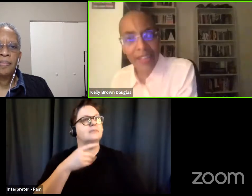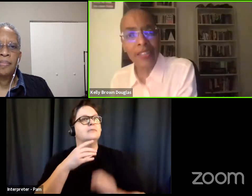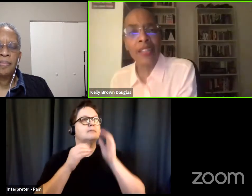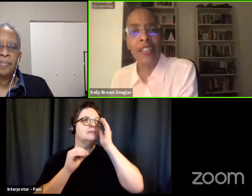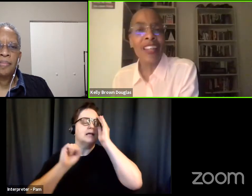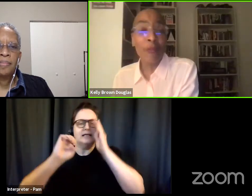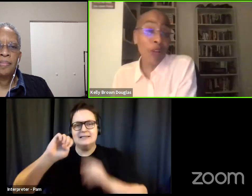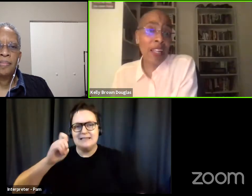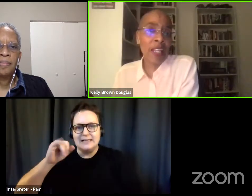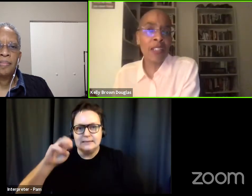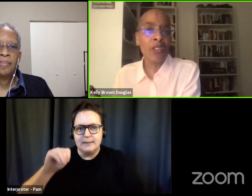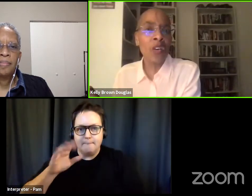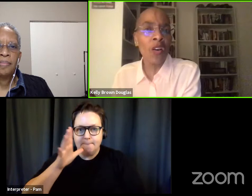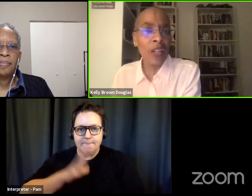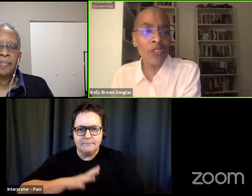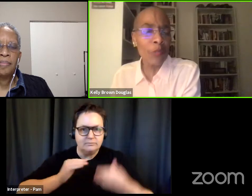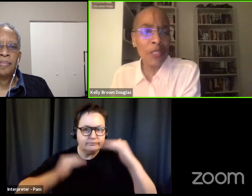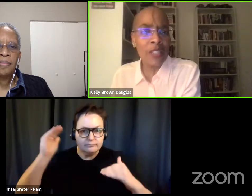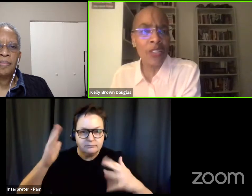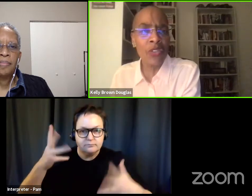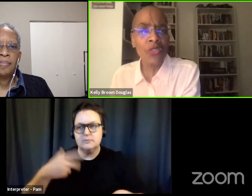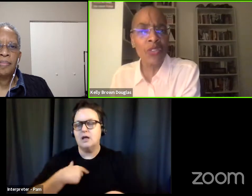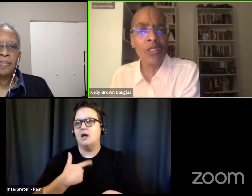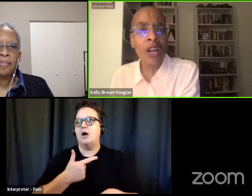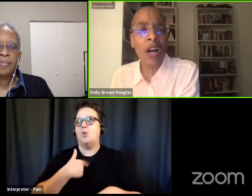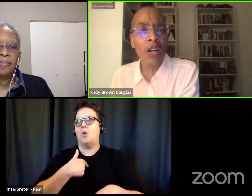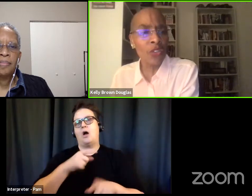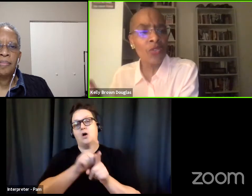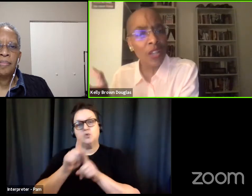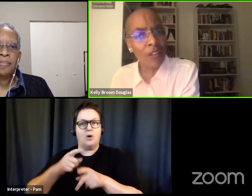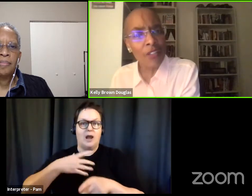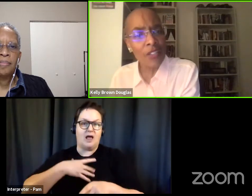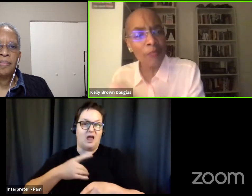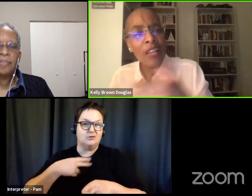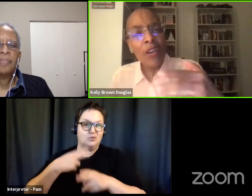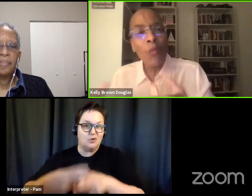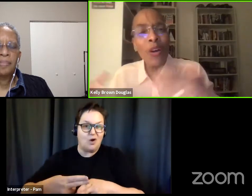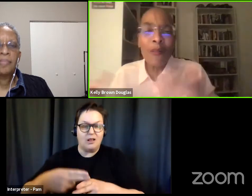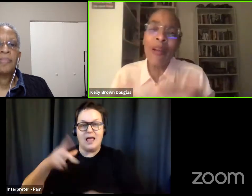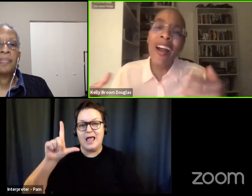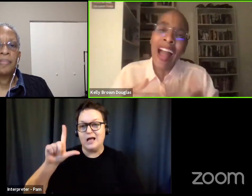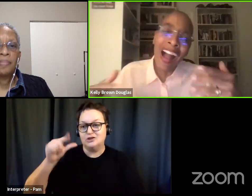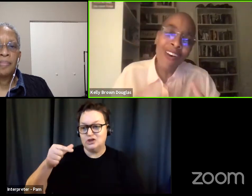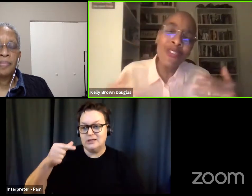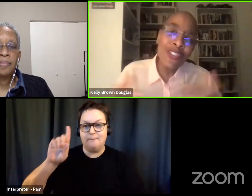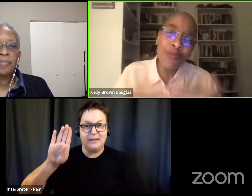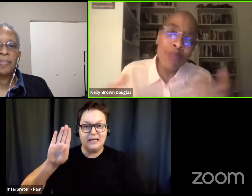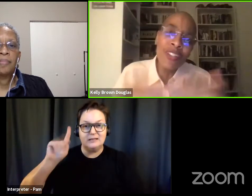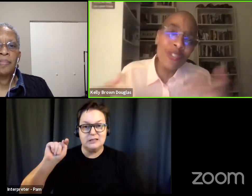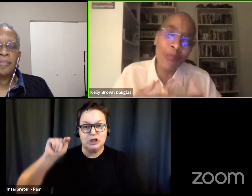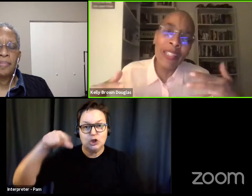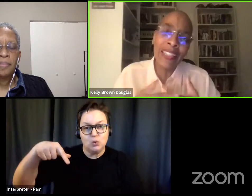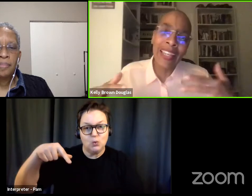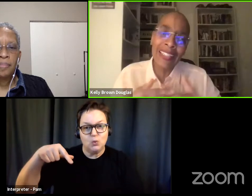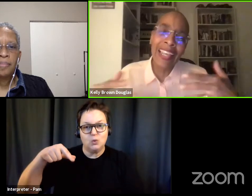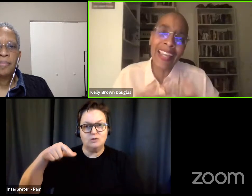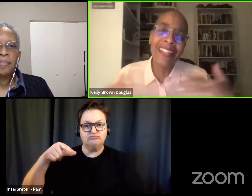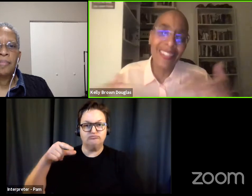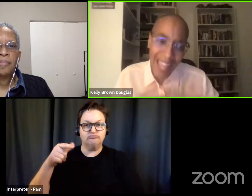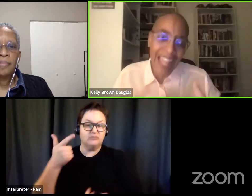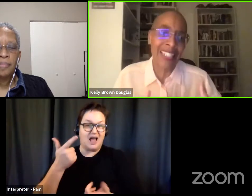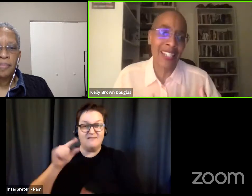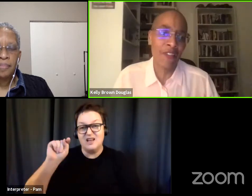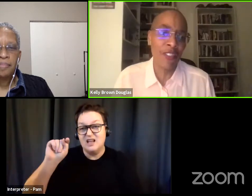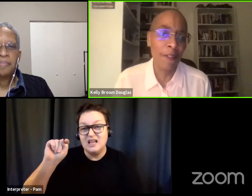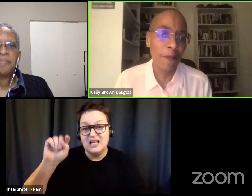sexism, that is what I like to call LGBTQ terrorism. What about, mm-hmm. how does Buddhism